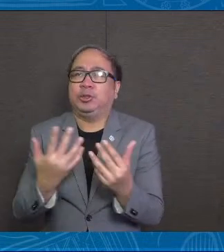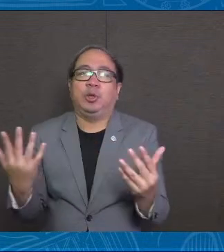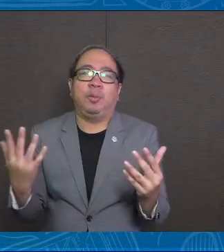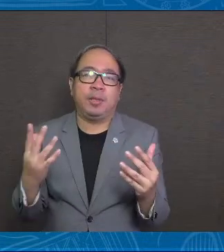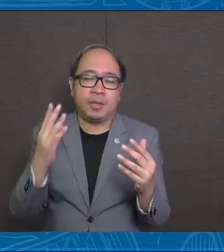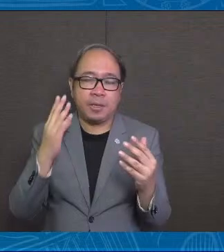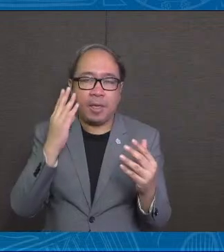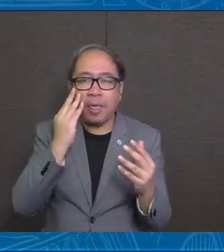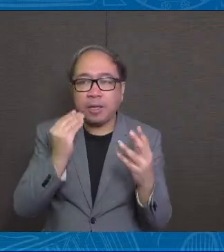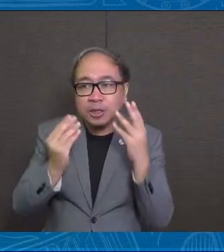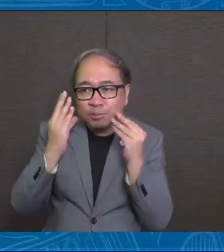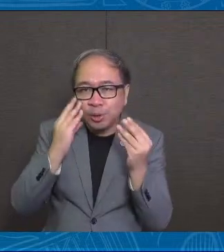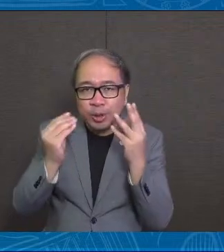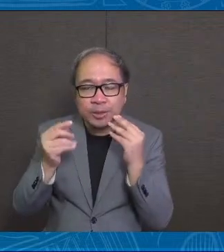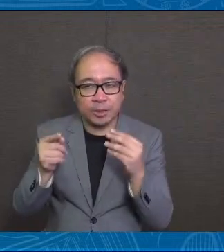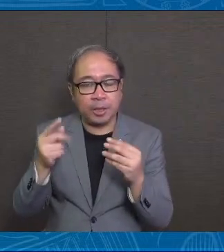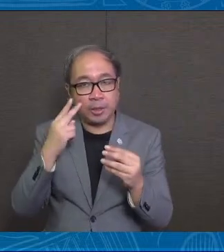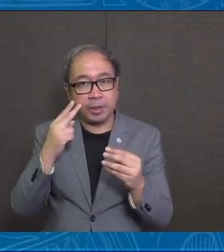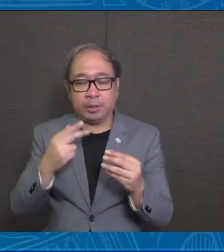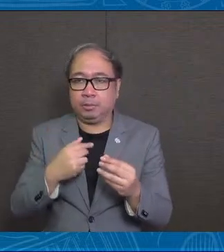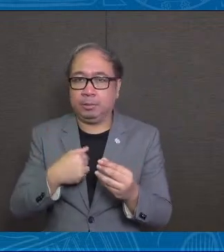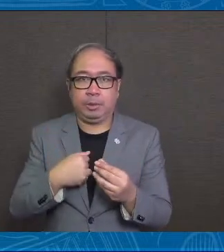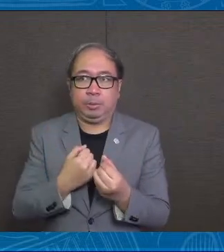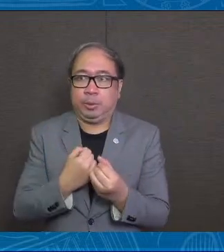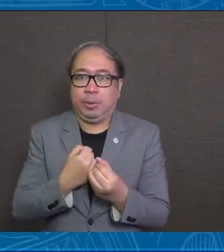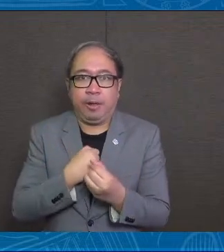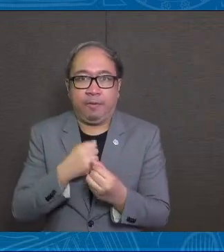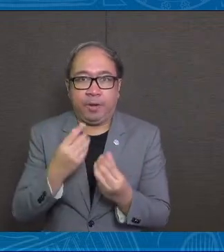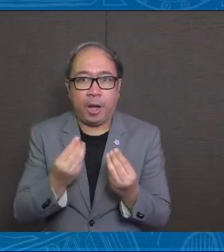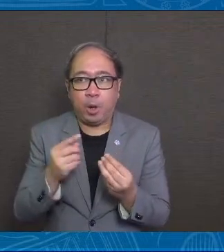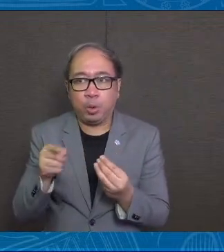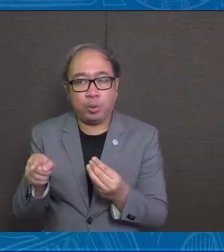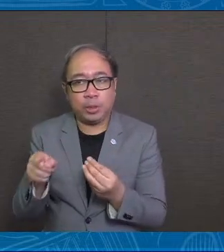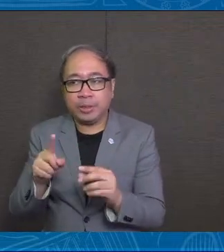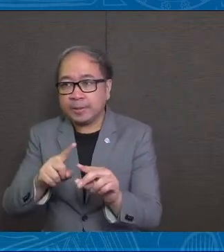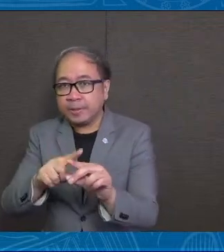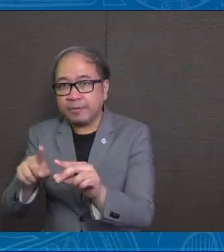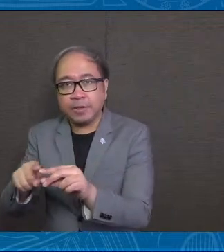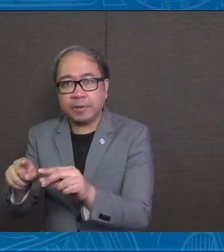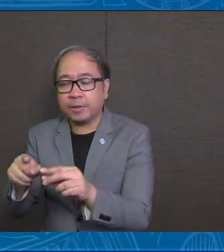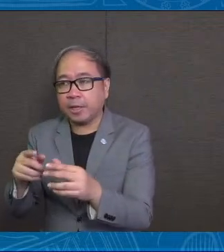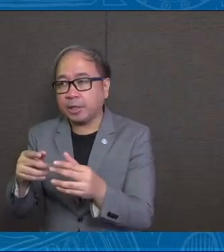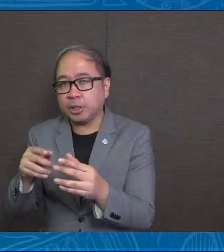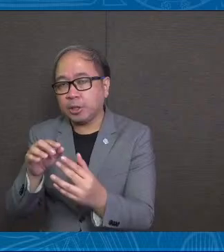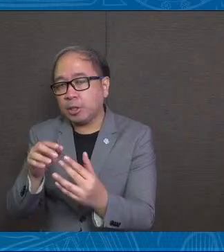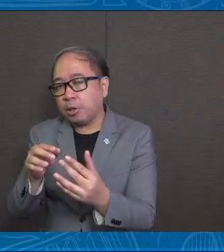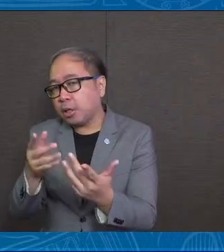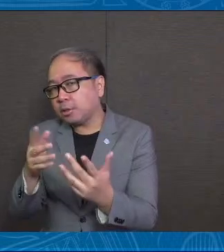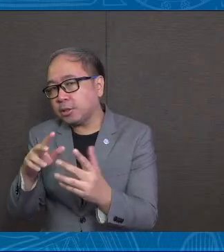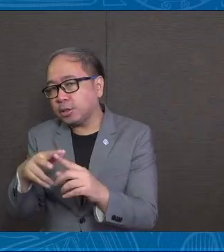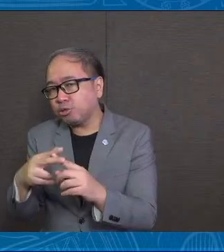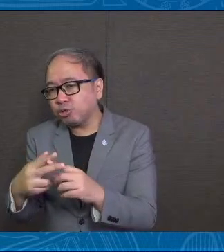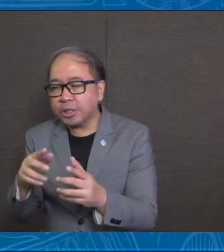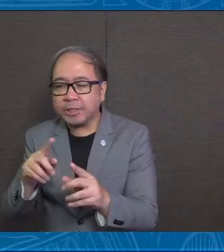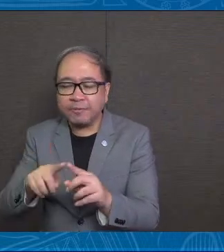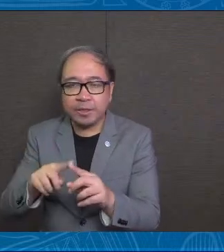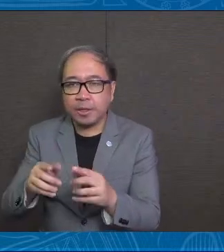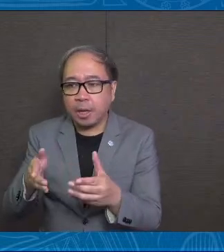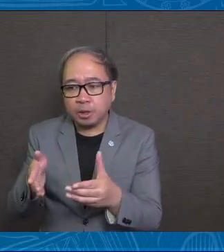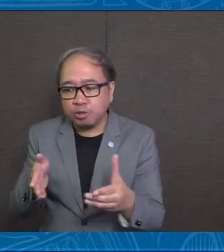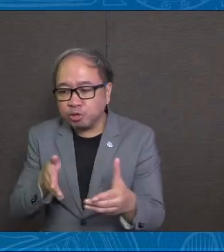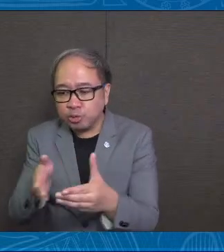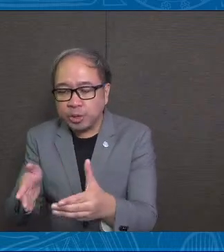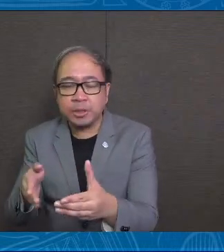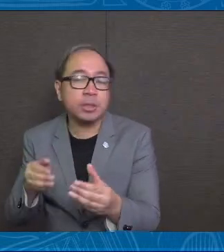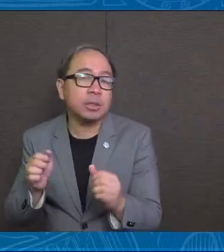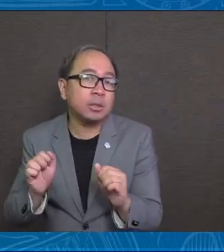love the risk layering approach that was explained and matching with the different instruments. I think, Miriama,